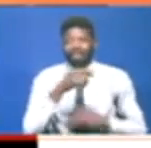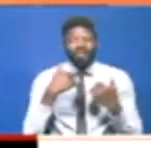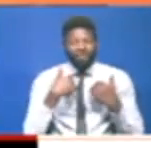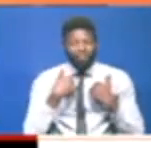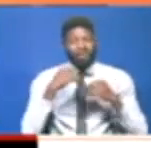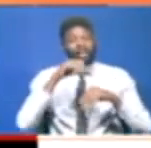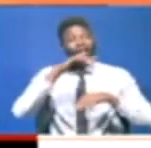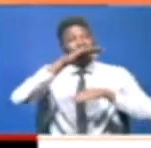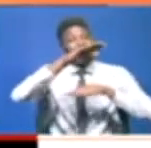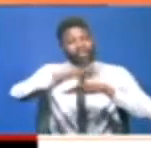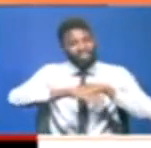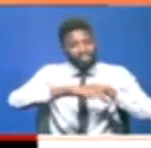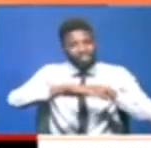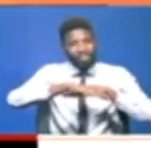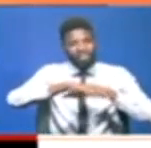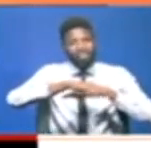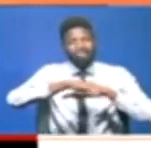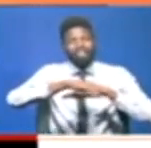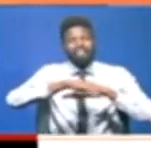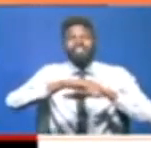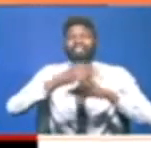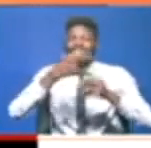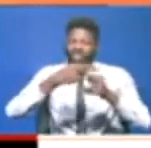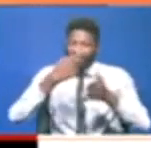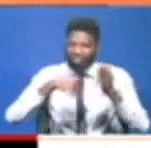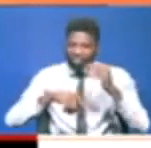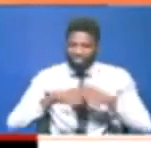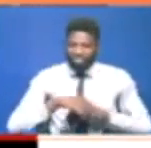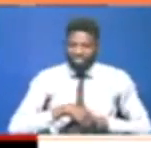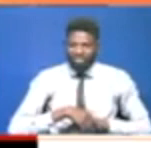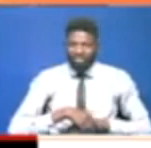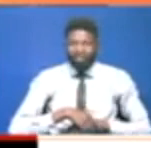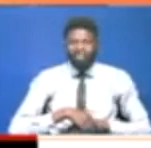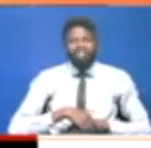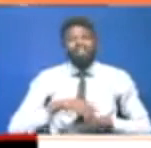deposit, I've forgotten the name. The circles. No, the one